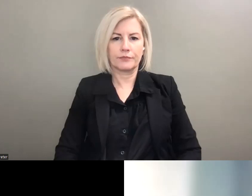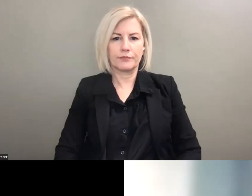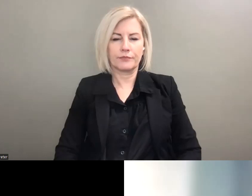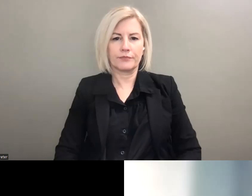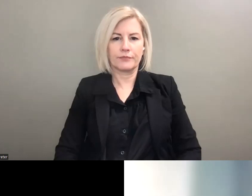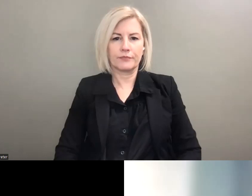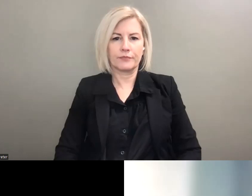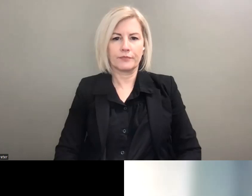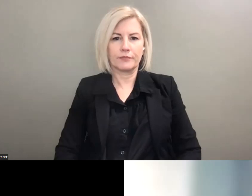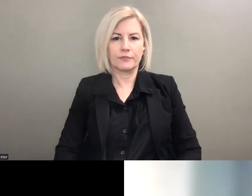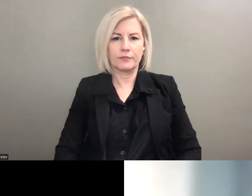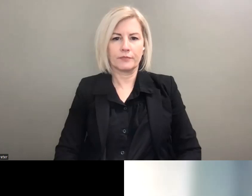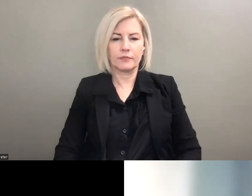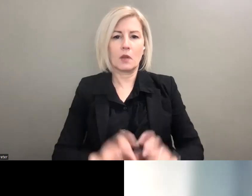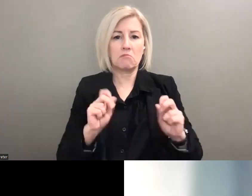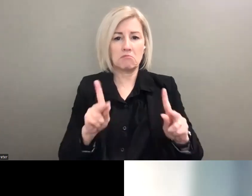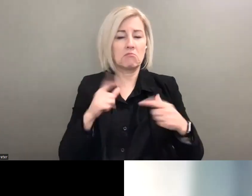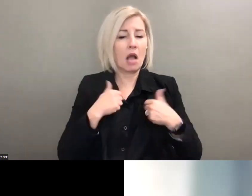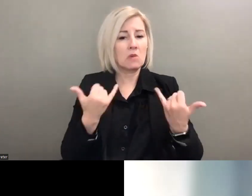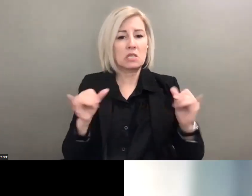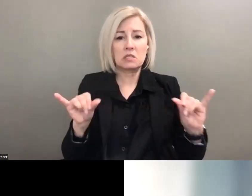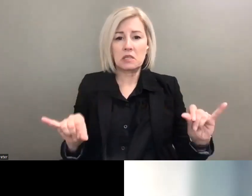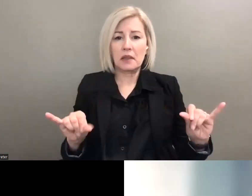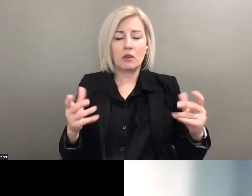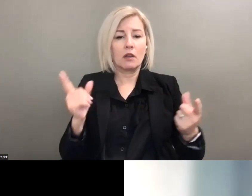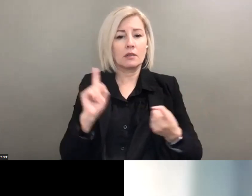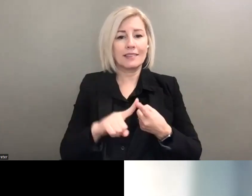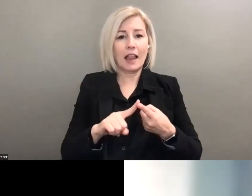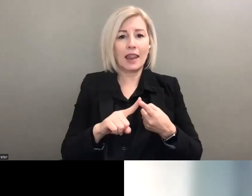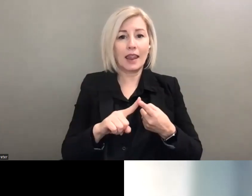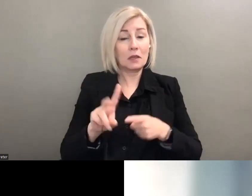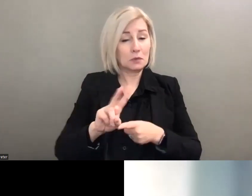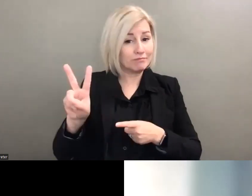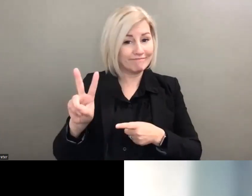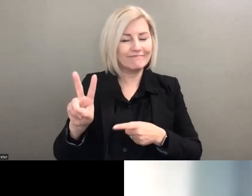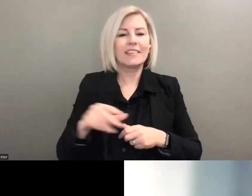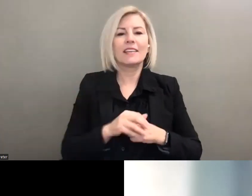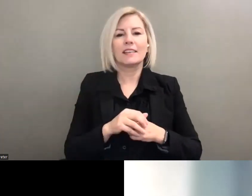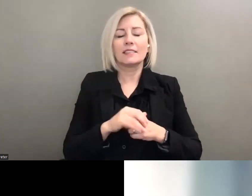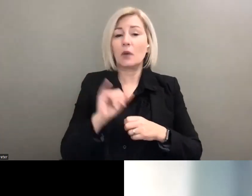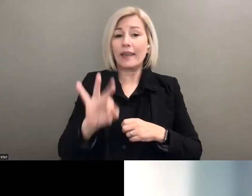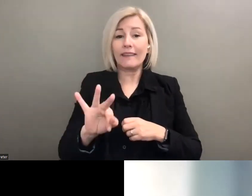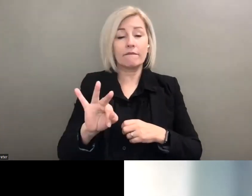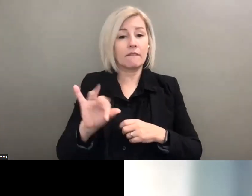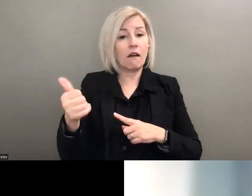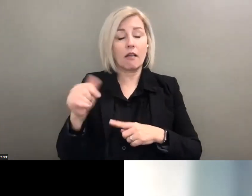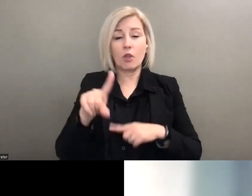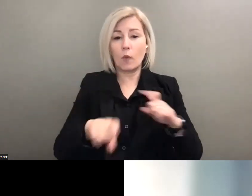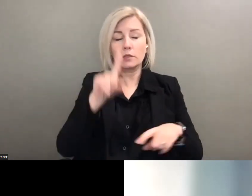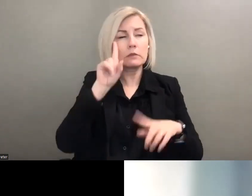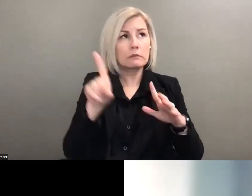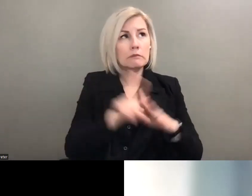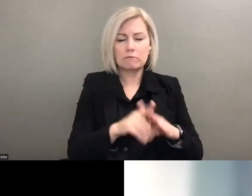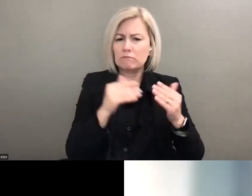I'm going to keep holding here until basically until 2. So if you have other questions, please put them in